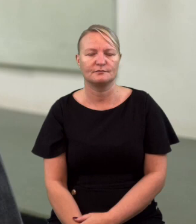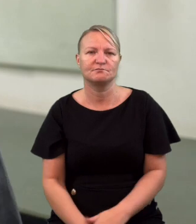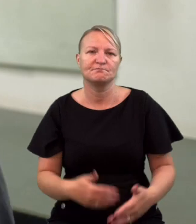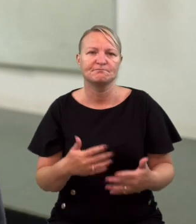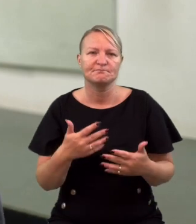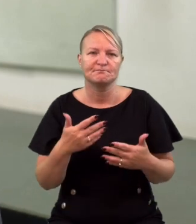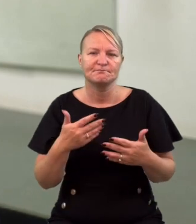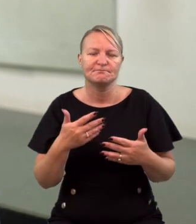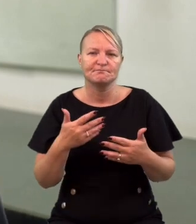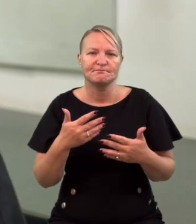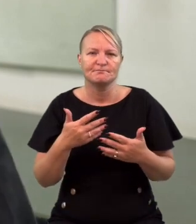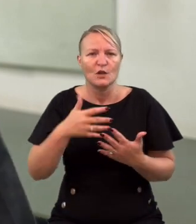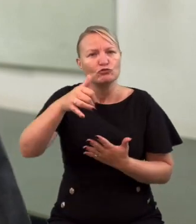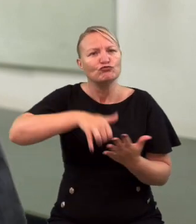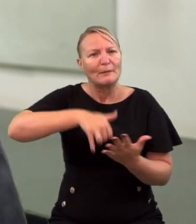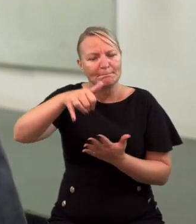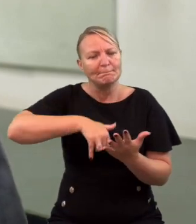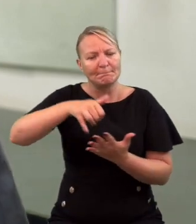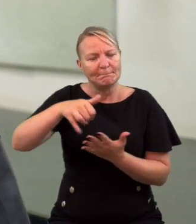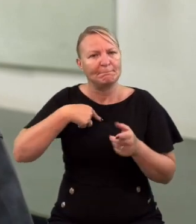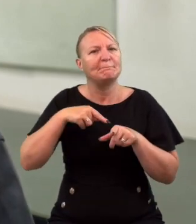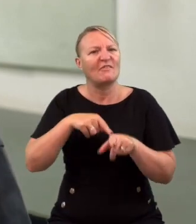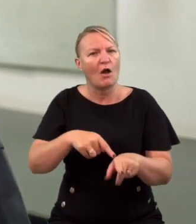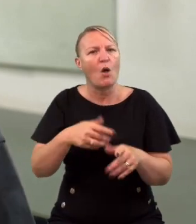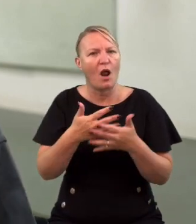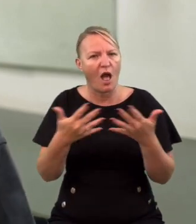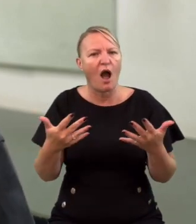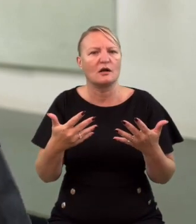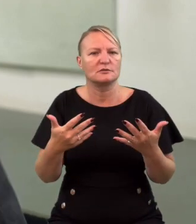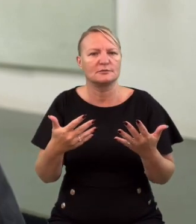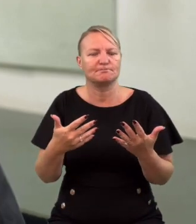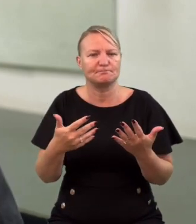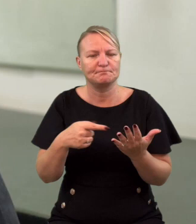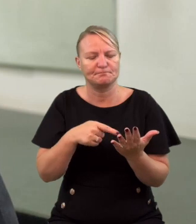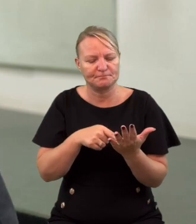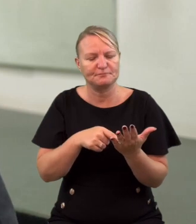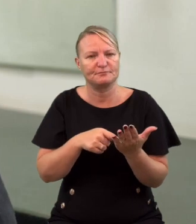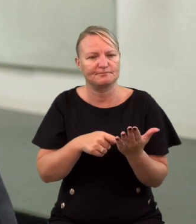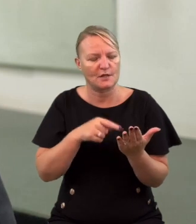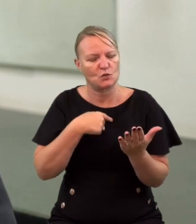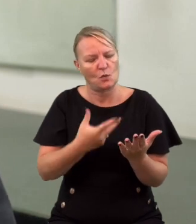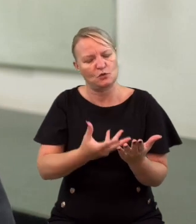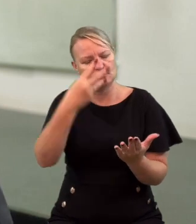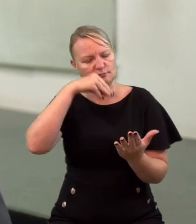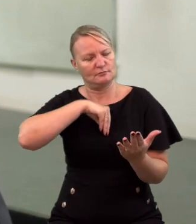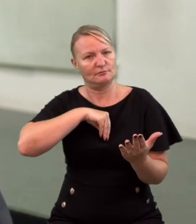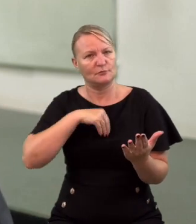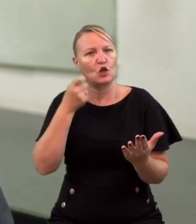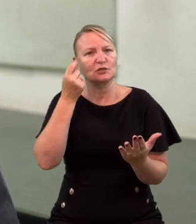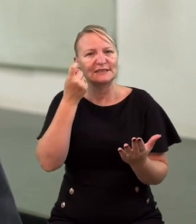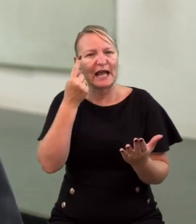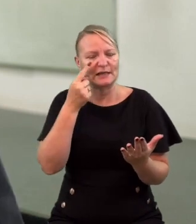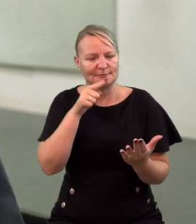A lot of the work was script based, and reading the script, uniting